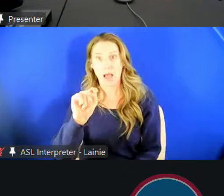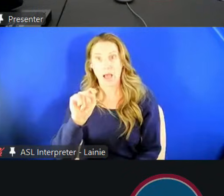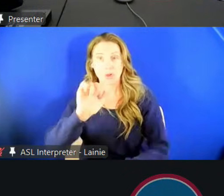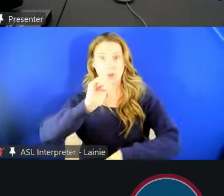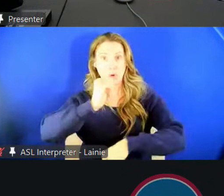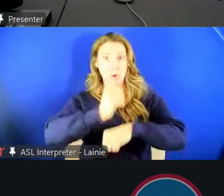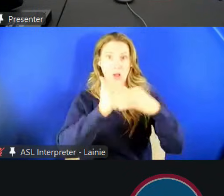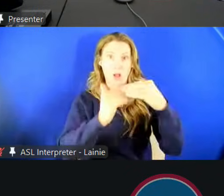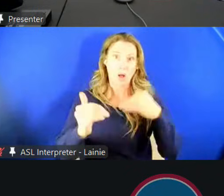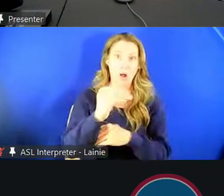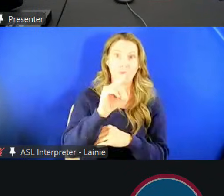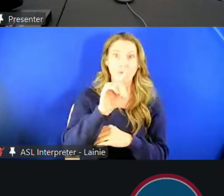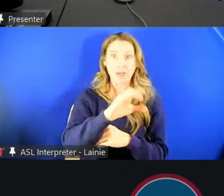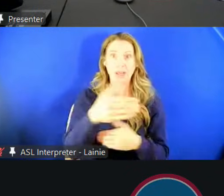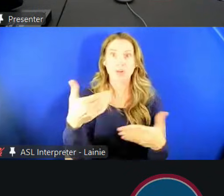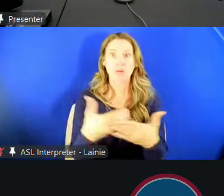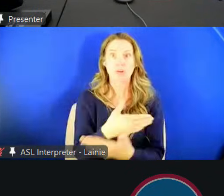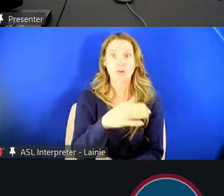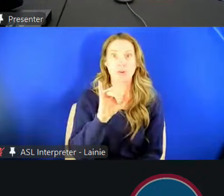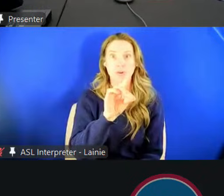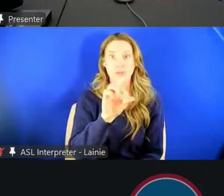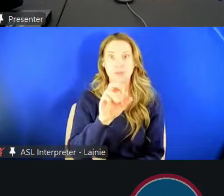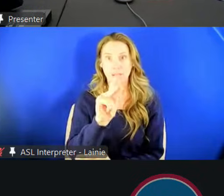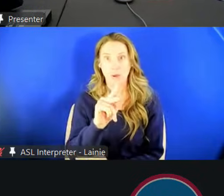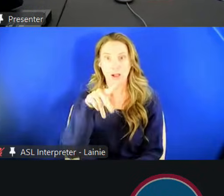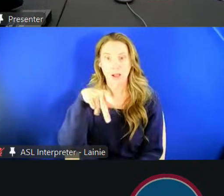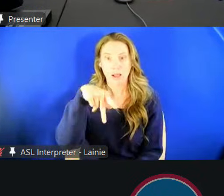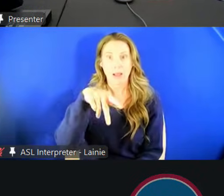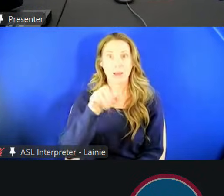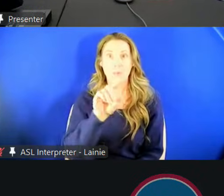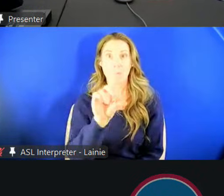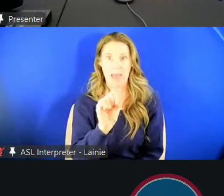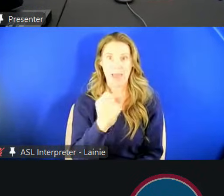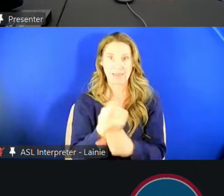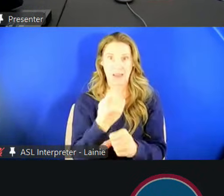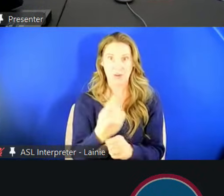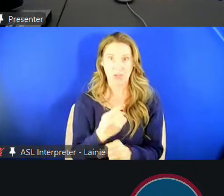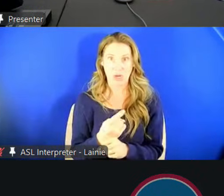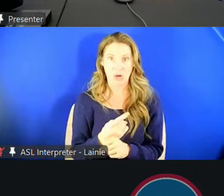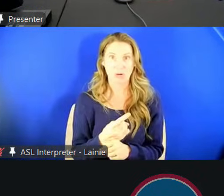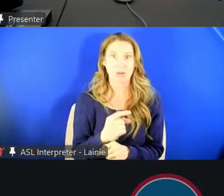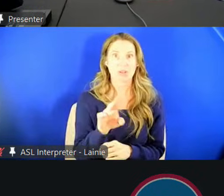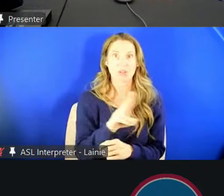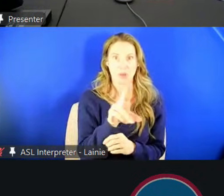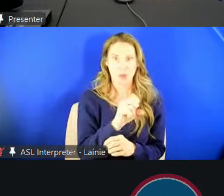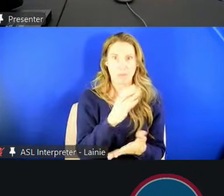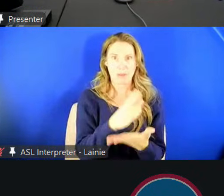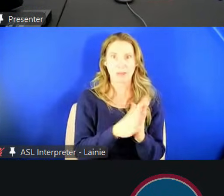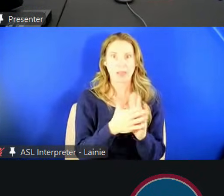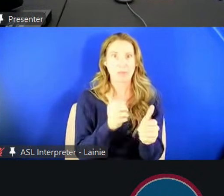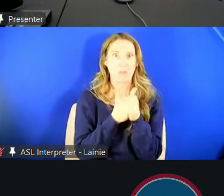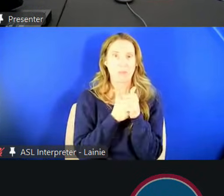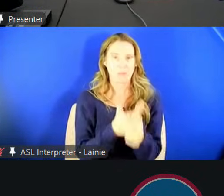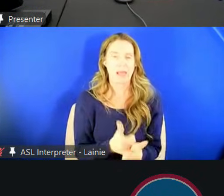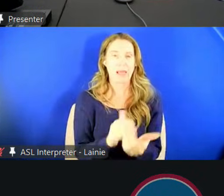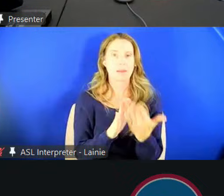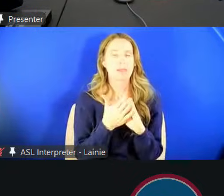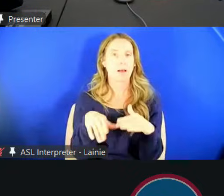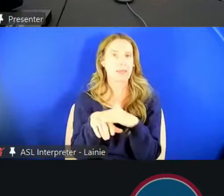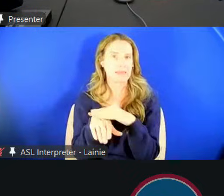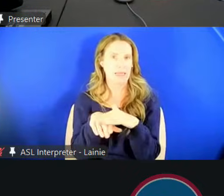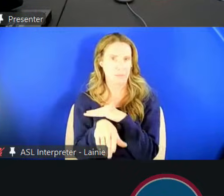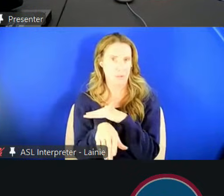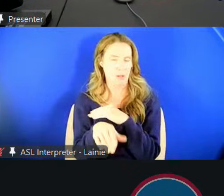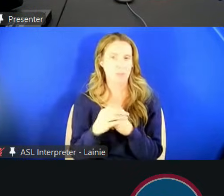new sidewalk pads a year and bring bus stops into compliance and make them accessible. So,